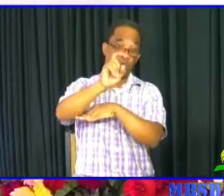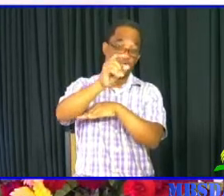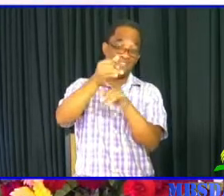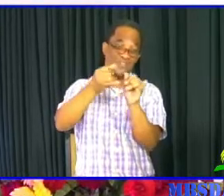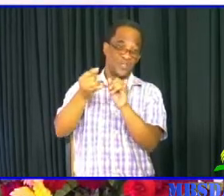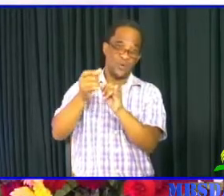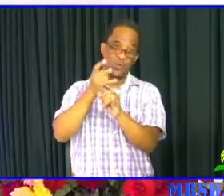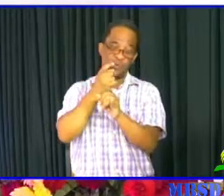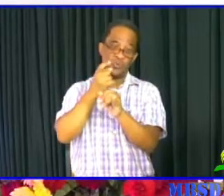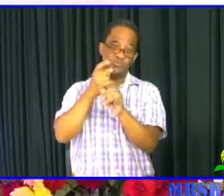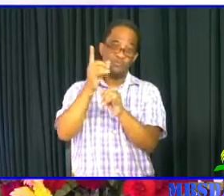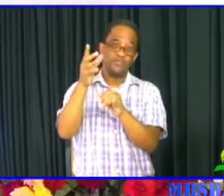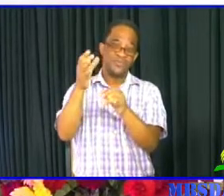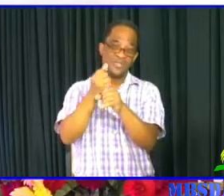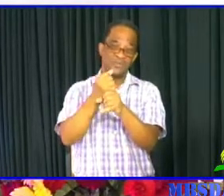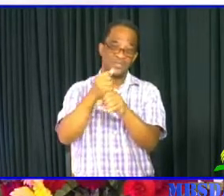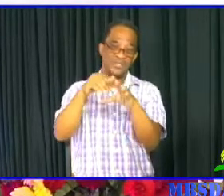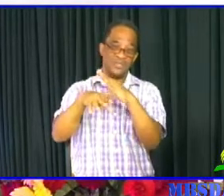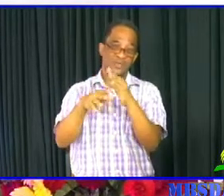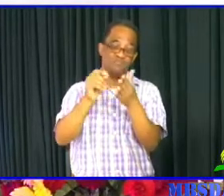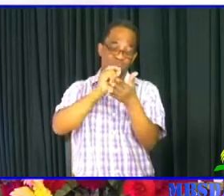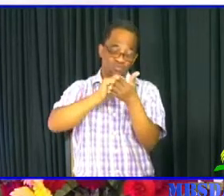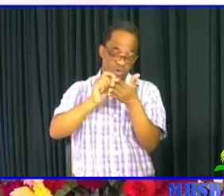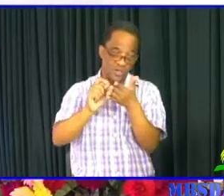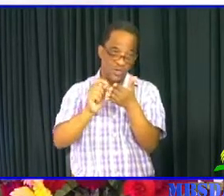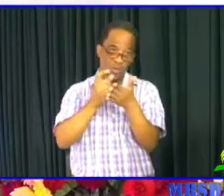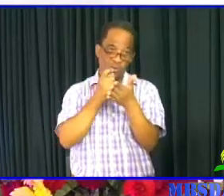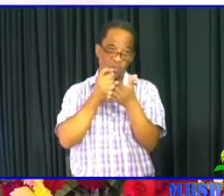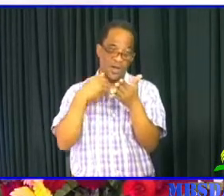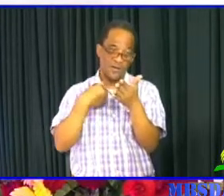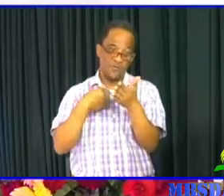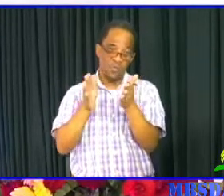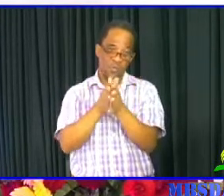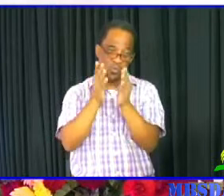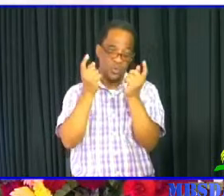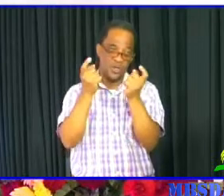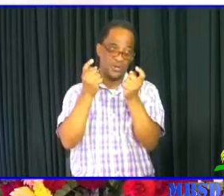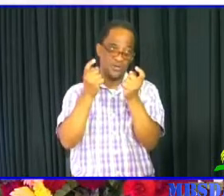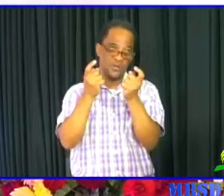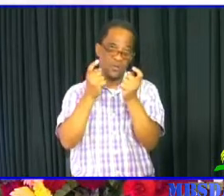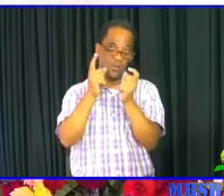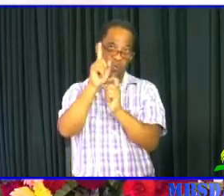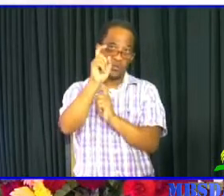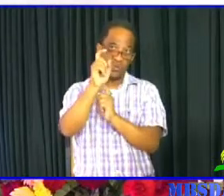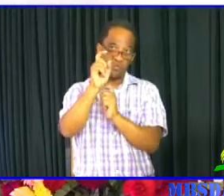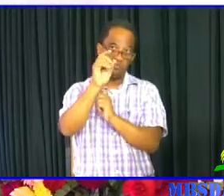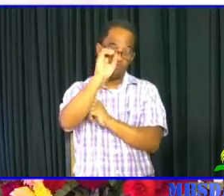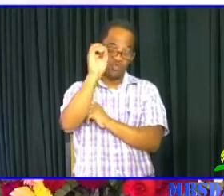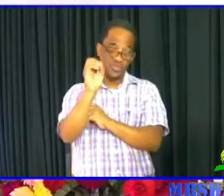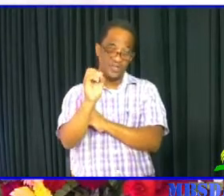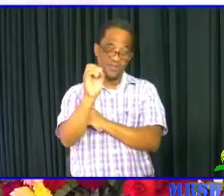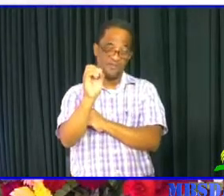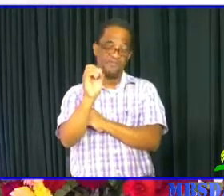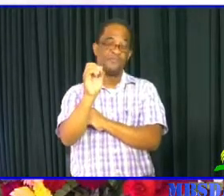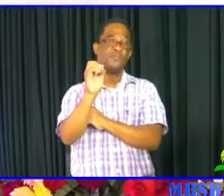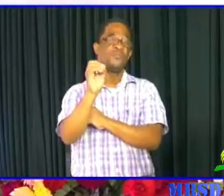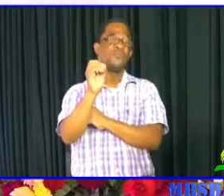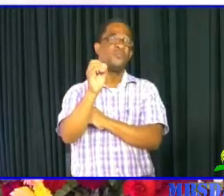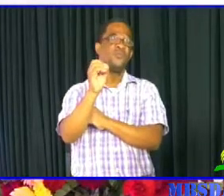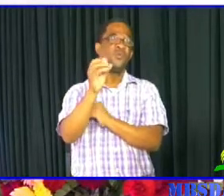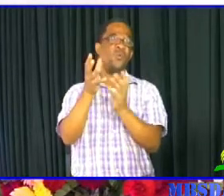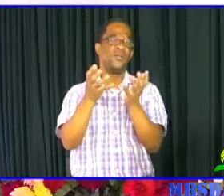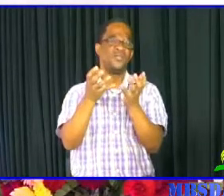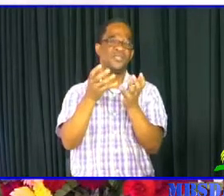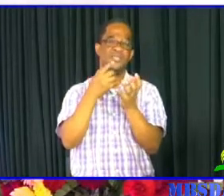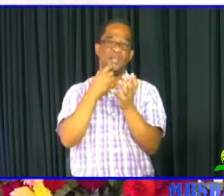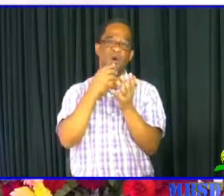individuals who have participated in the quiz and who actually scored 100%. And we want to emphasize our